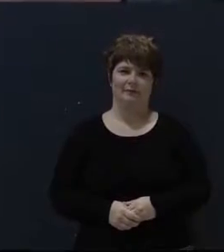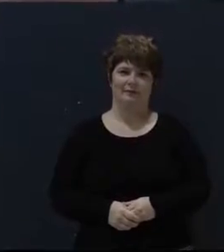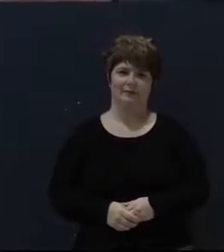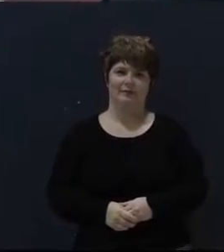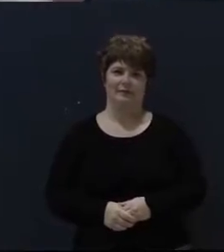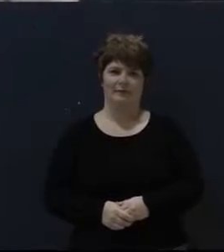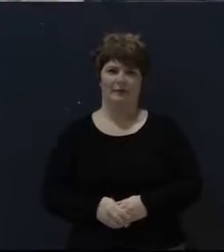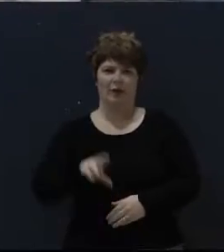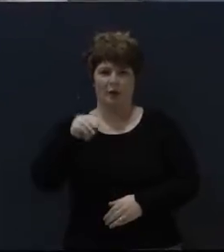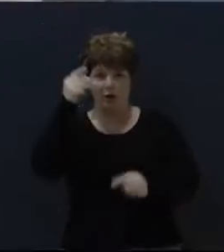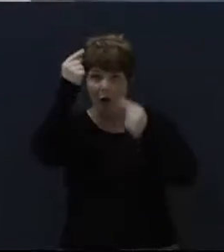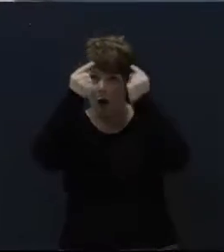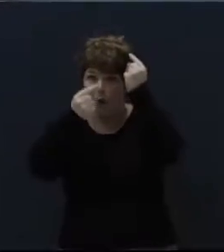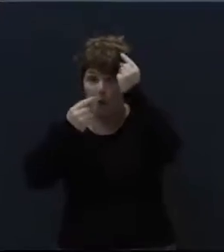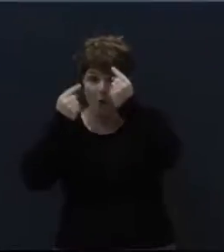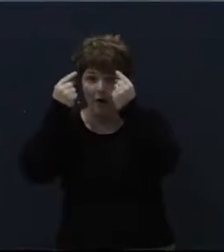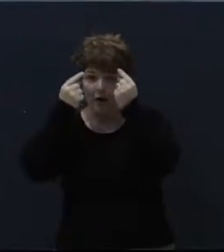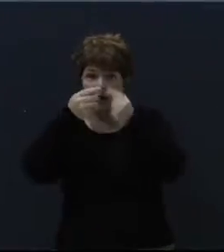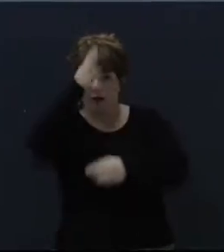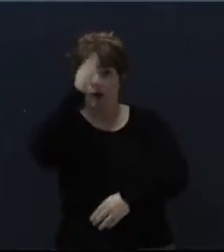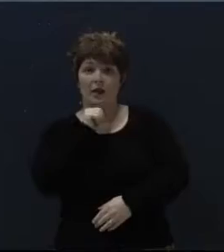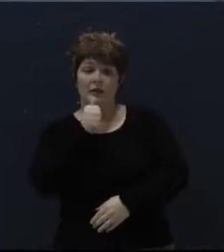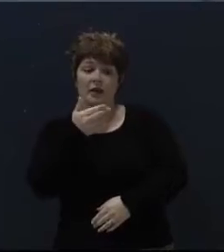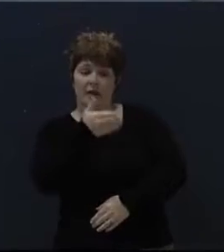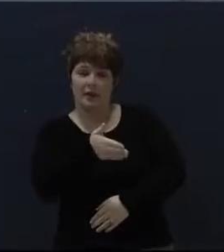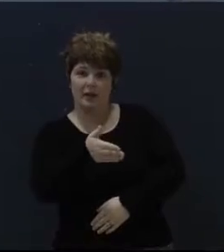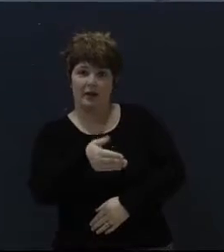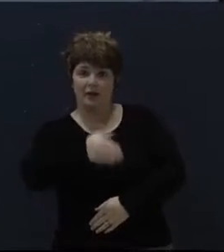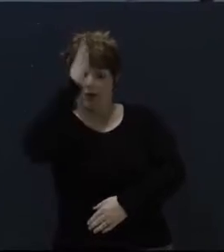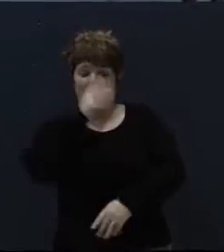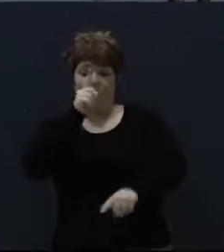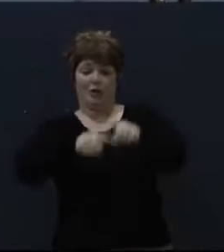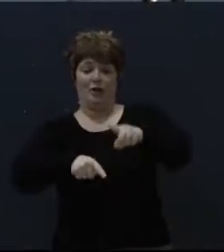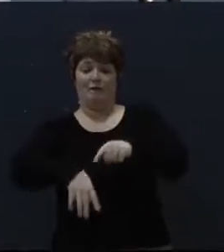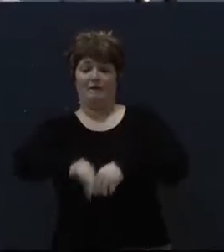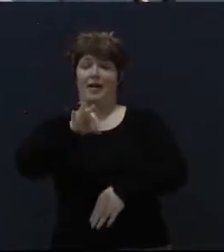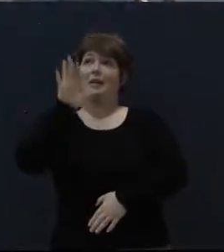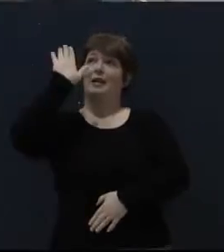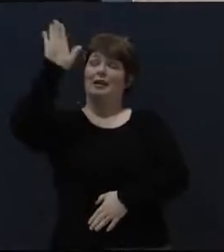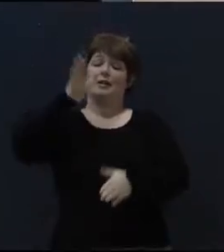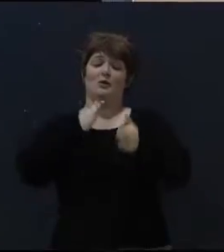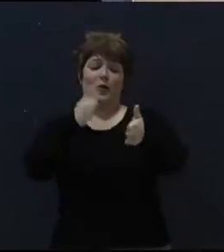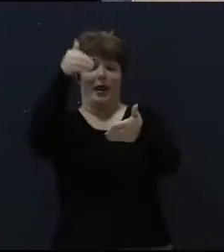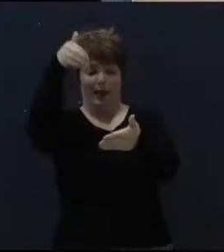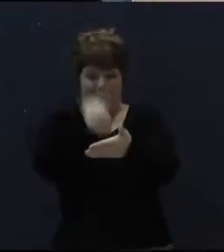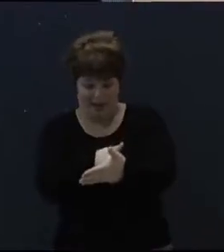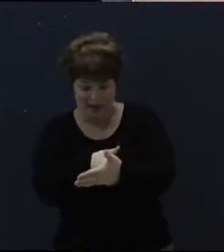Ain't no wonder God isn't there. He couldn't find his way in there.